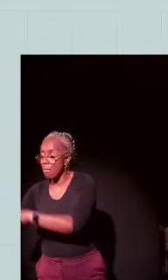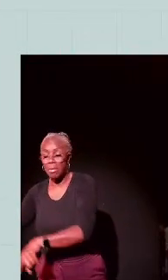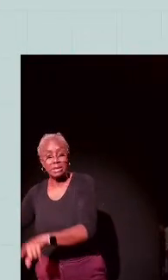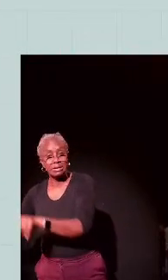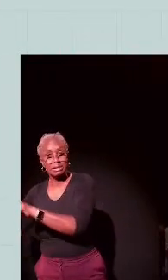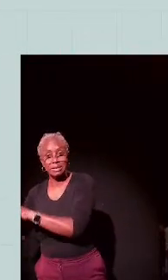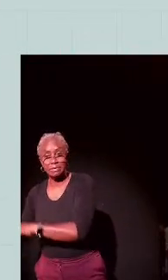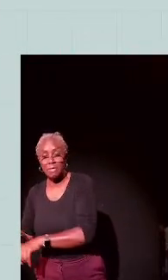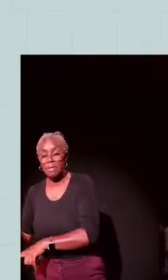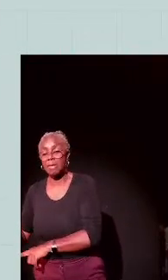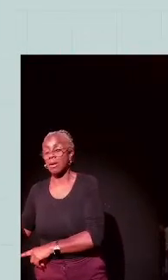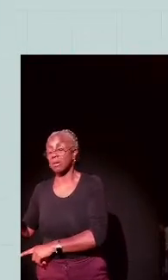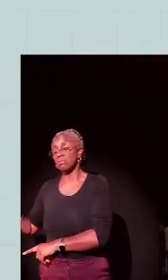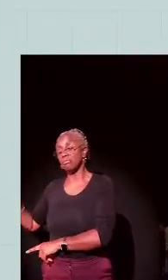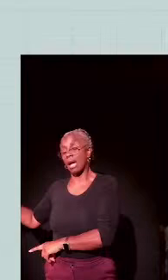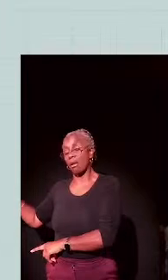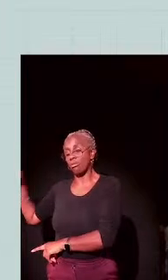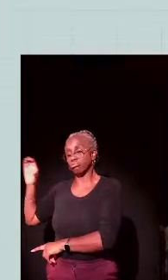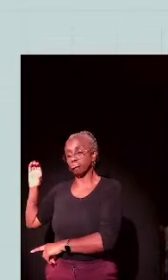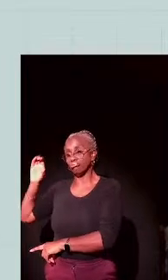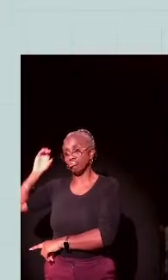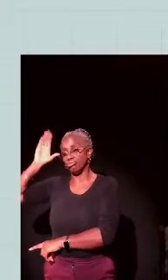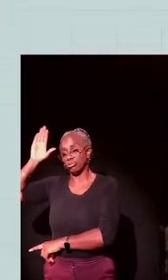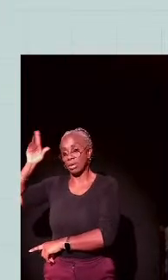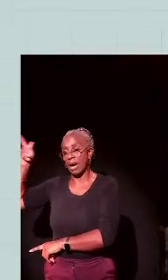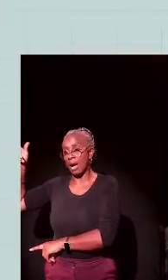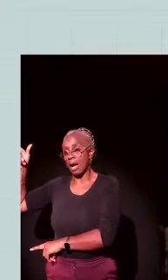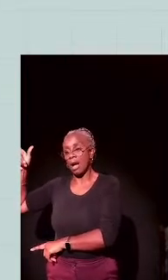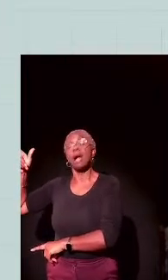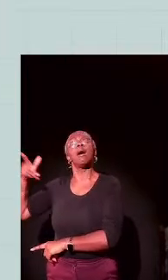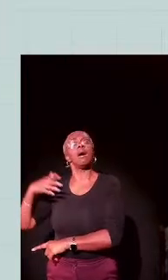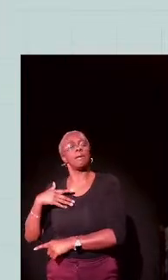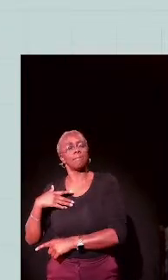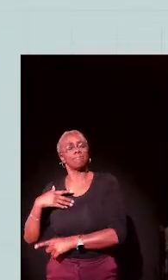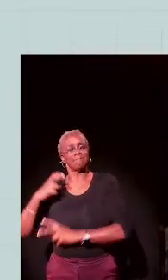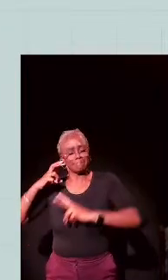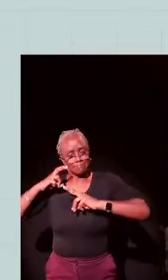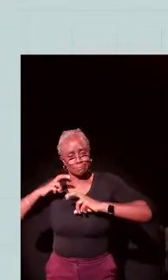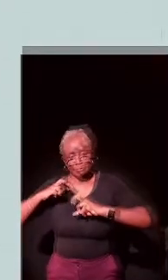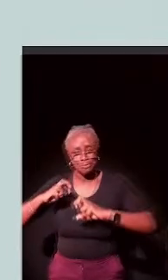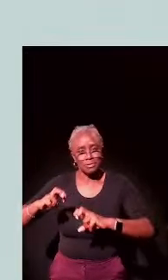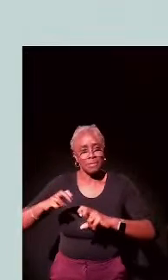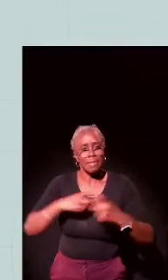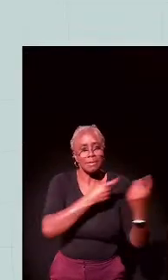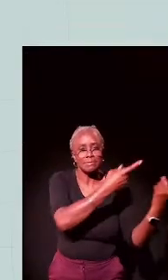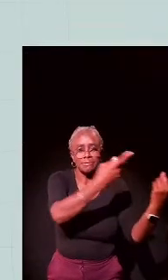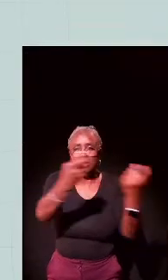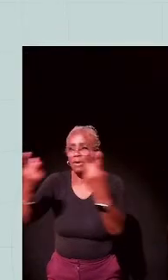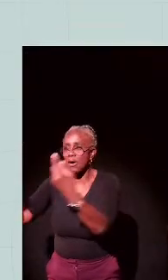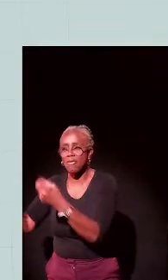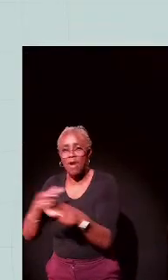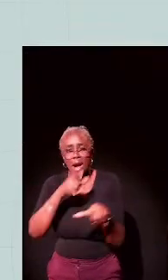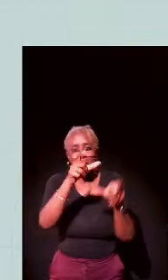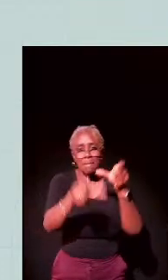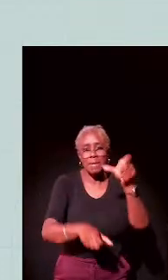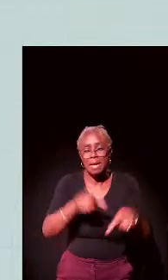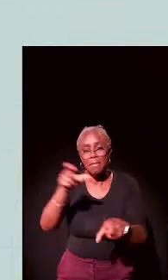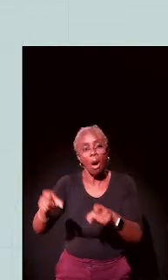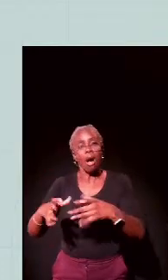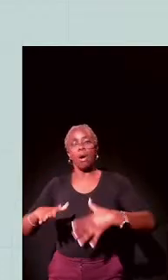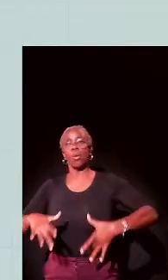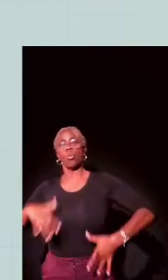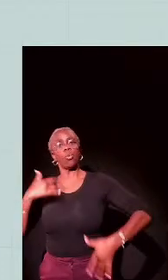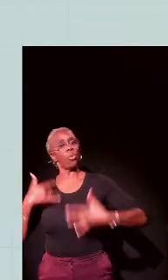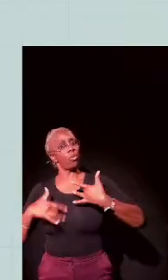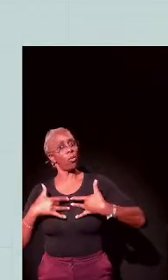really a hypothesis. And with that, I kind of set out to find people. And like I mentioned, I found collaborators, some really interesting, really